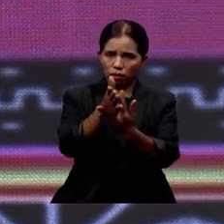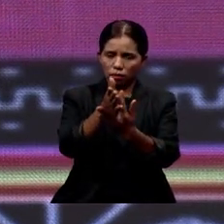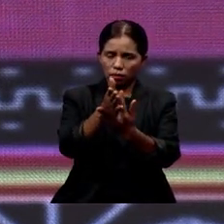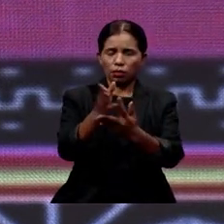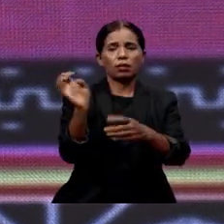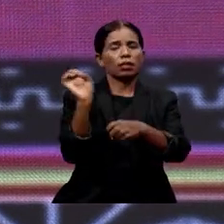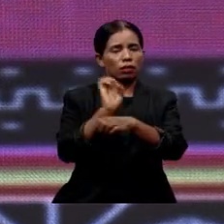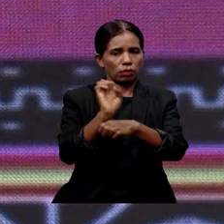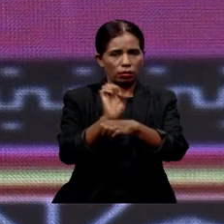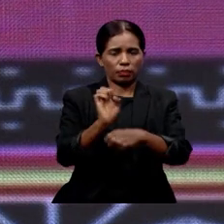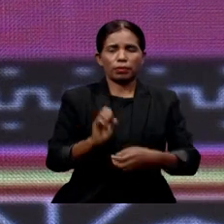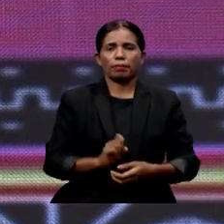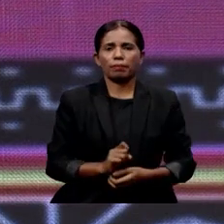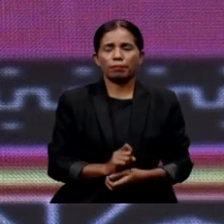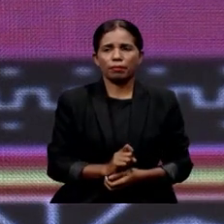economy.